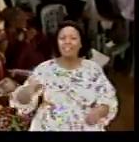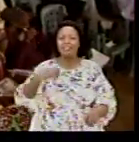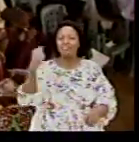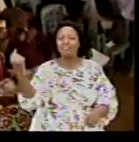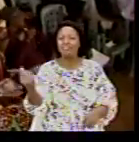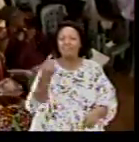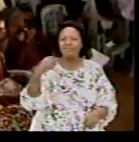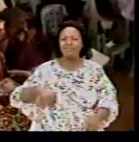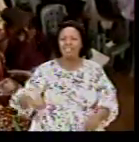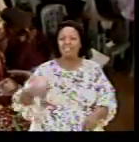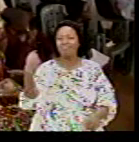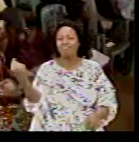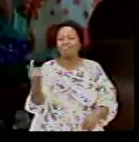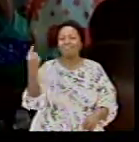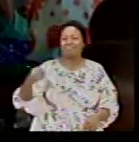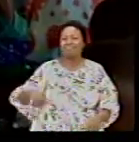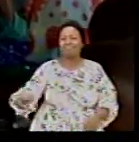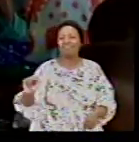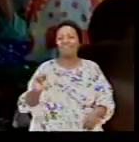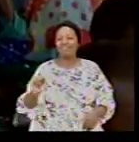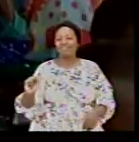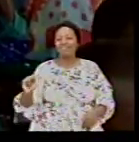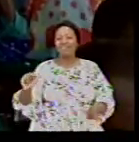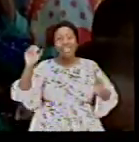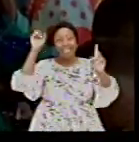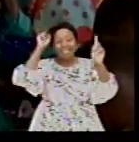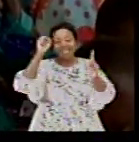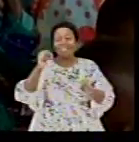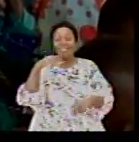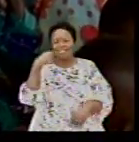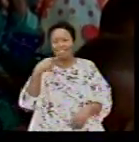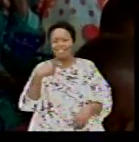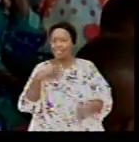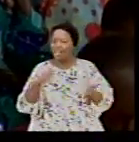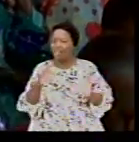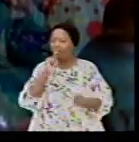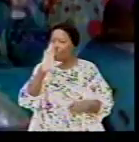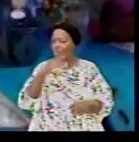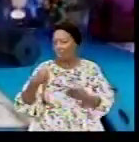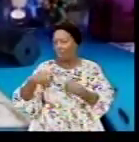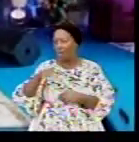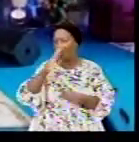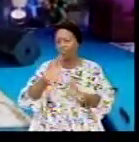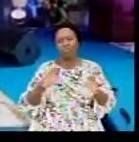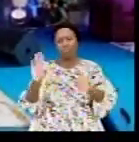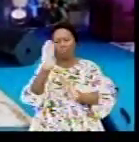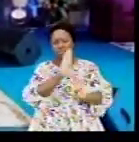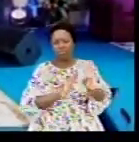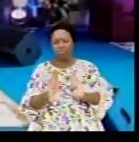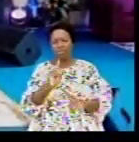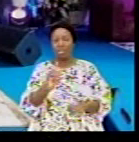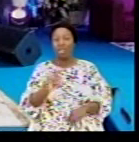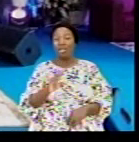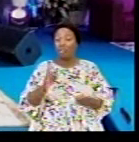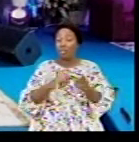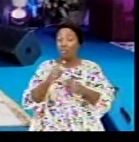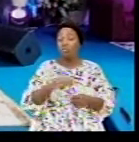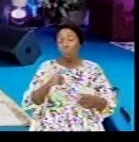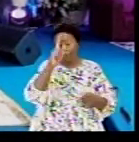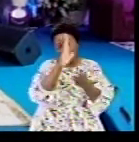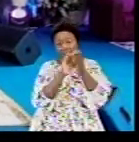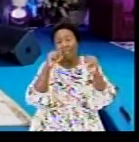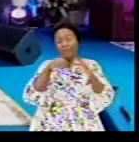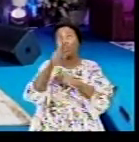forever, forever. He says, let not your hearts be troubled. You believe in